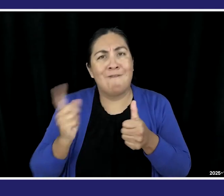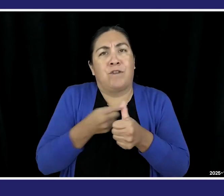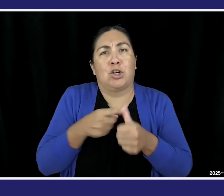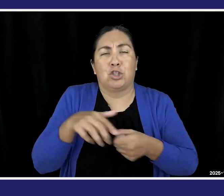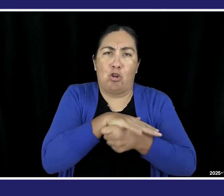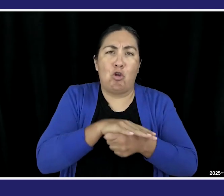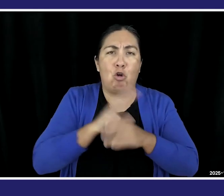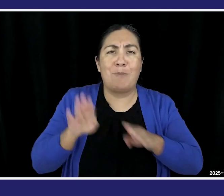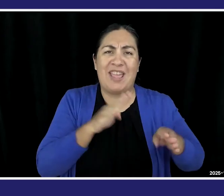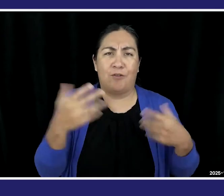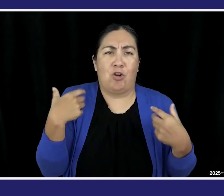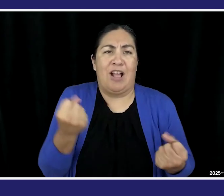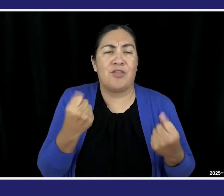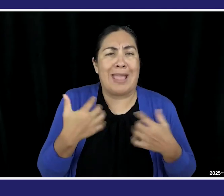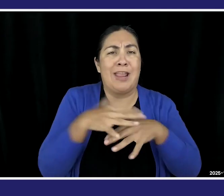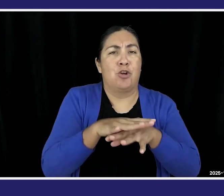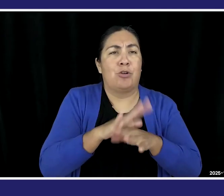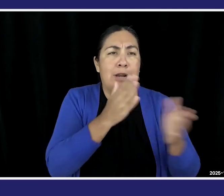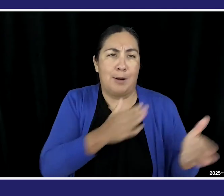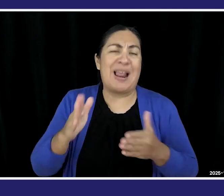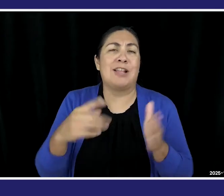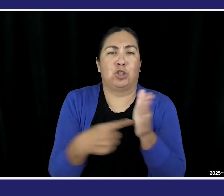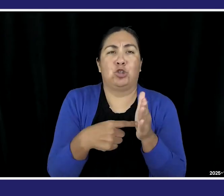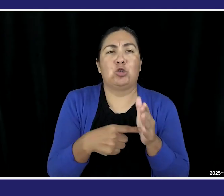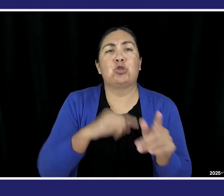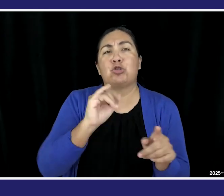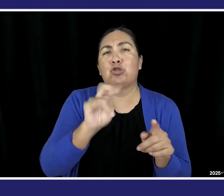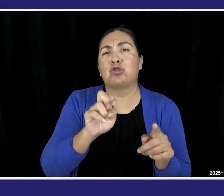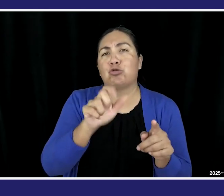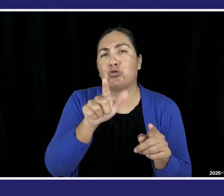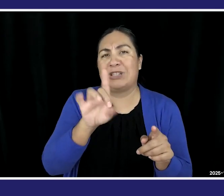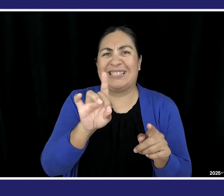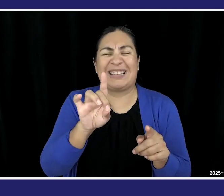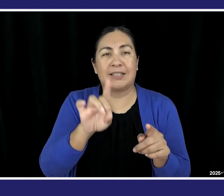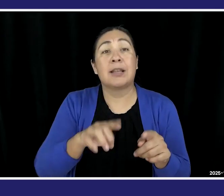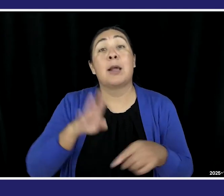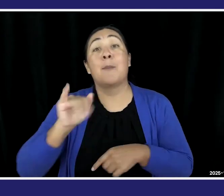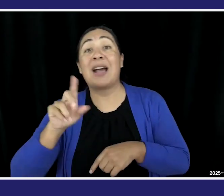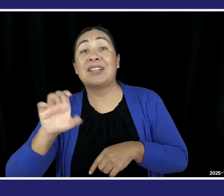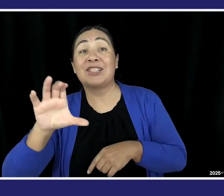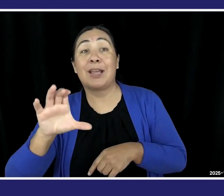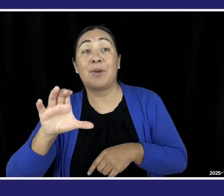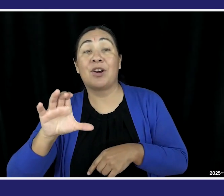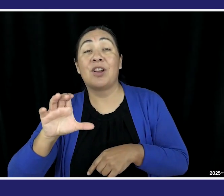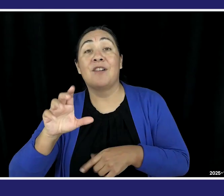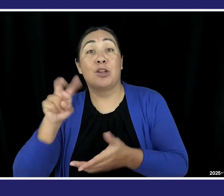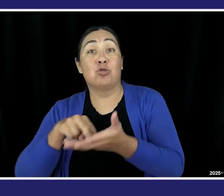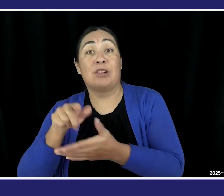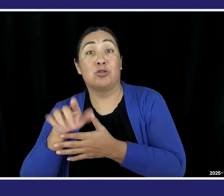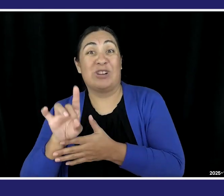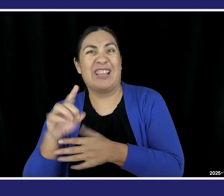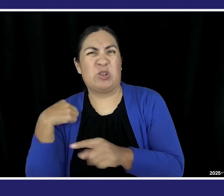integrated plans being due in June of 26. By December of 28, what we would expect to see is